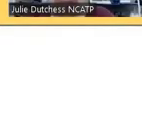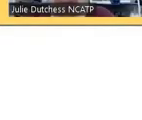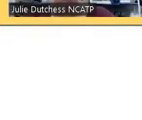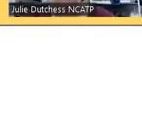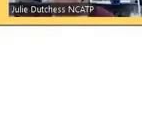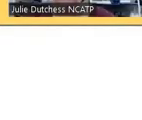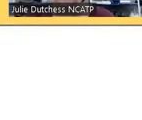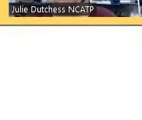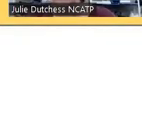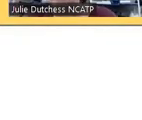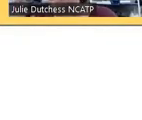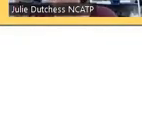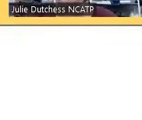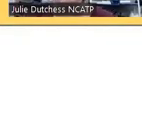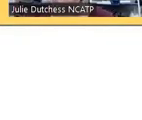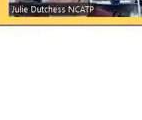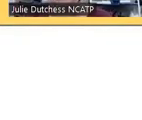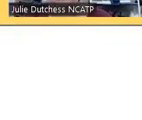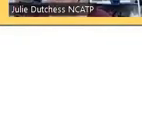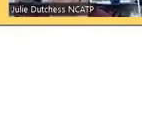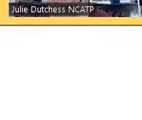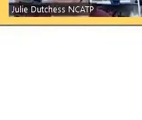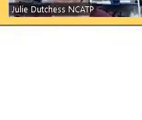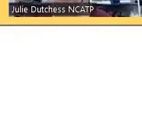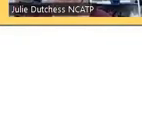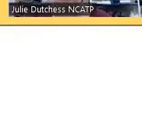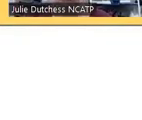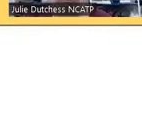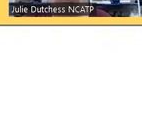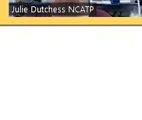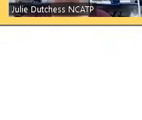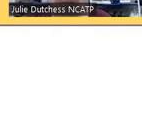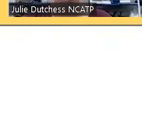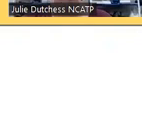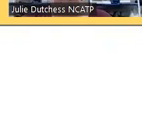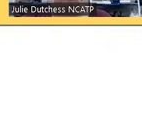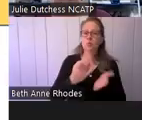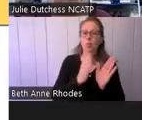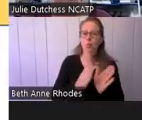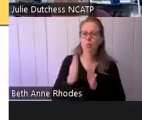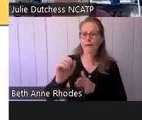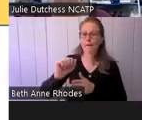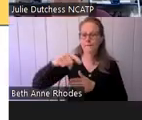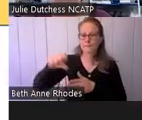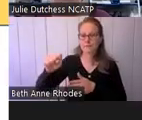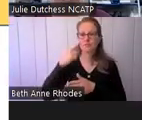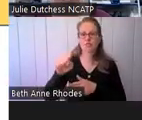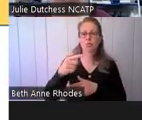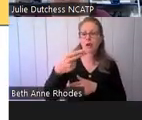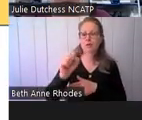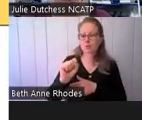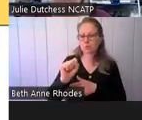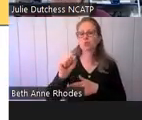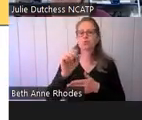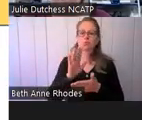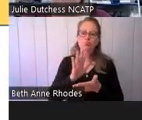have Julie Dutchess going to be talking to us today about organizational apps for high school and college students. So the floor is yours, Julie.